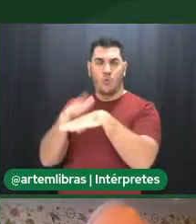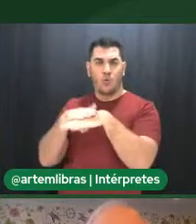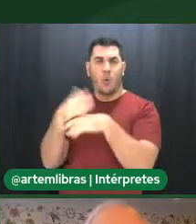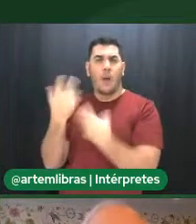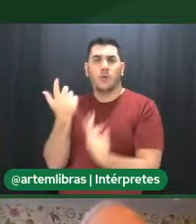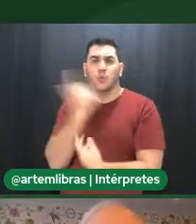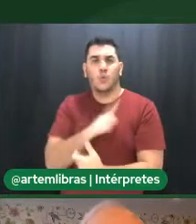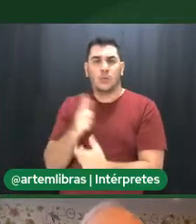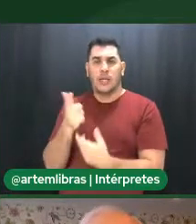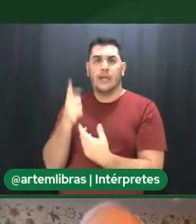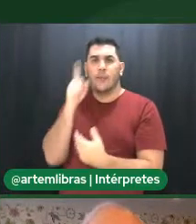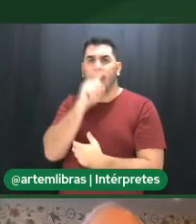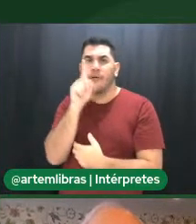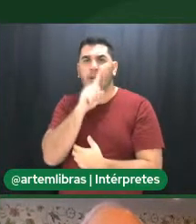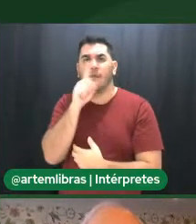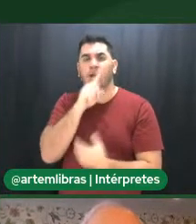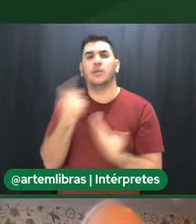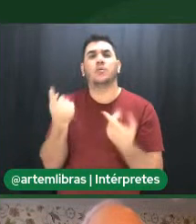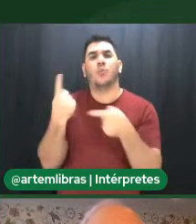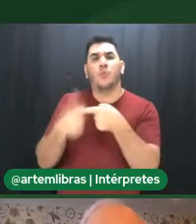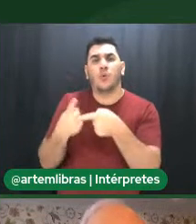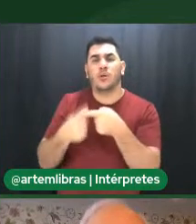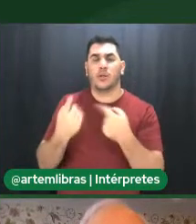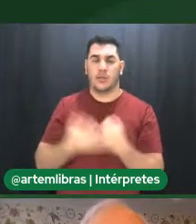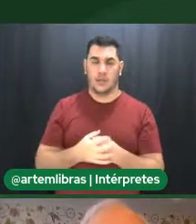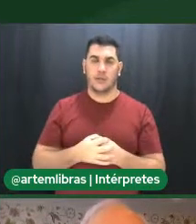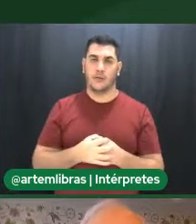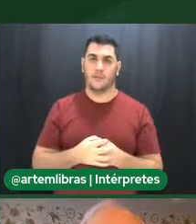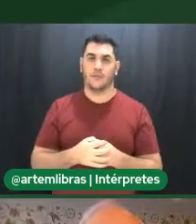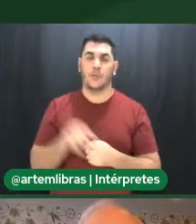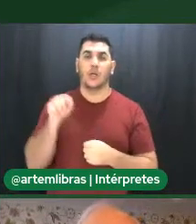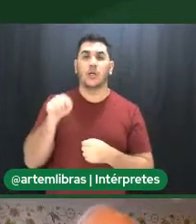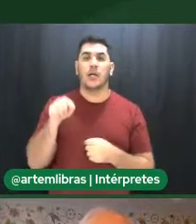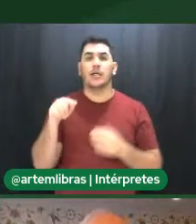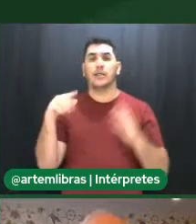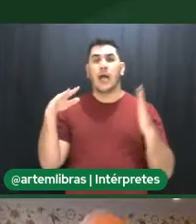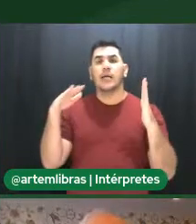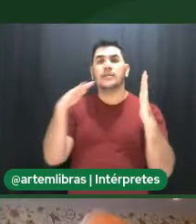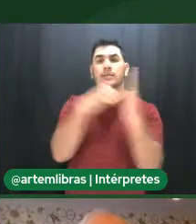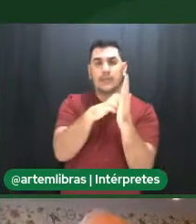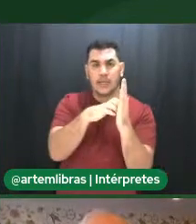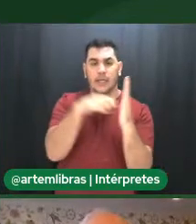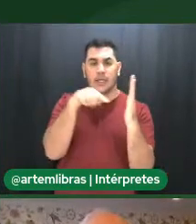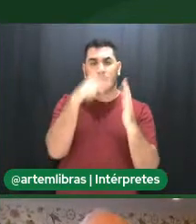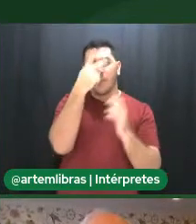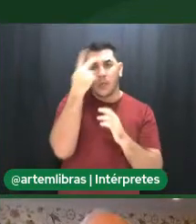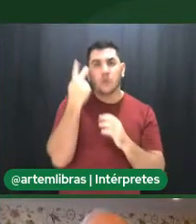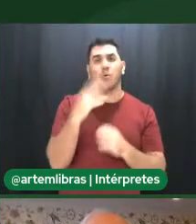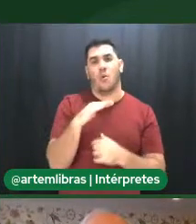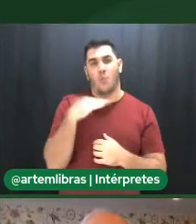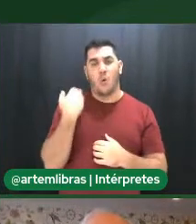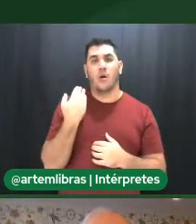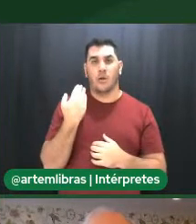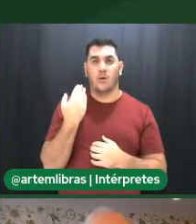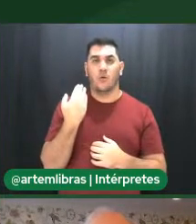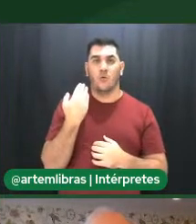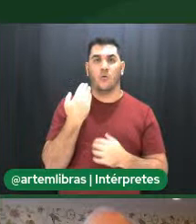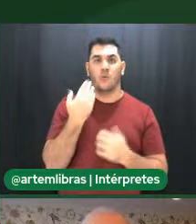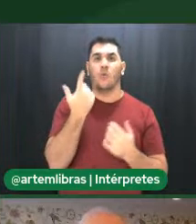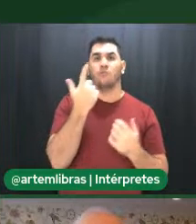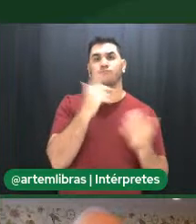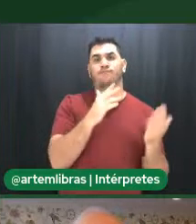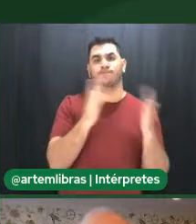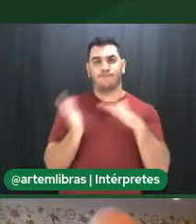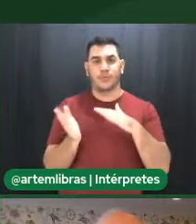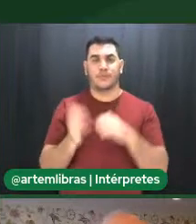vehicles, in one case, killing one of the policemen? So that will be another way in which we begin to understand.